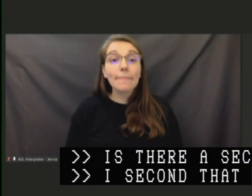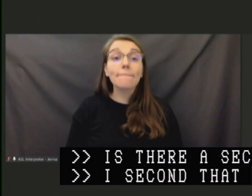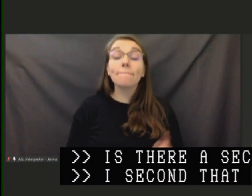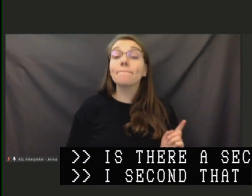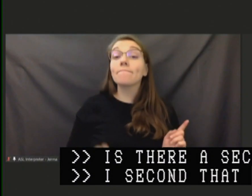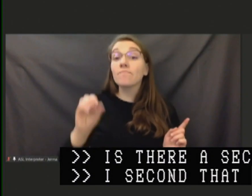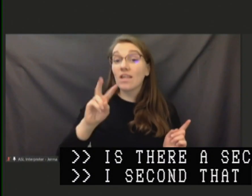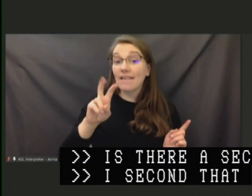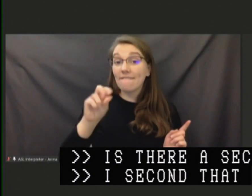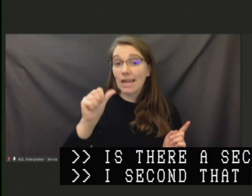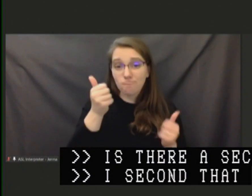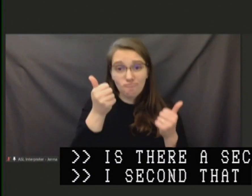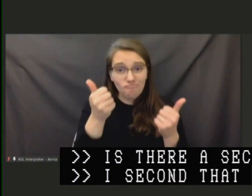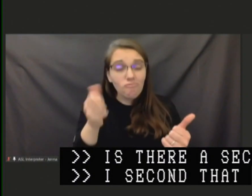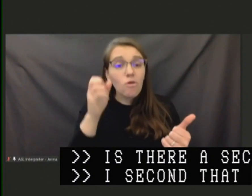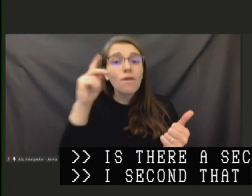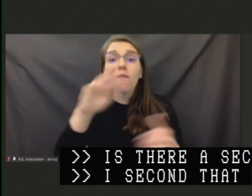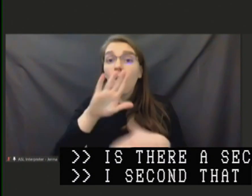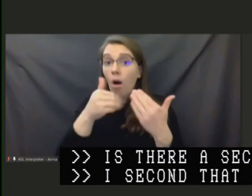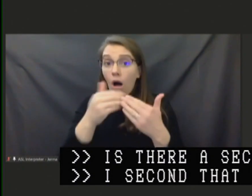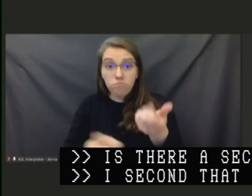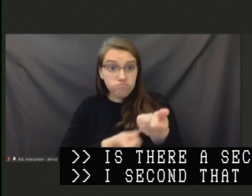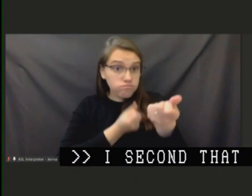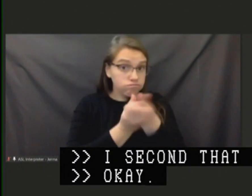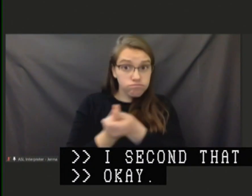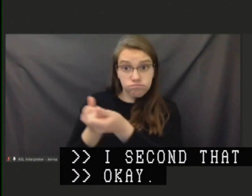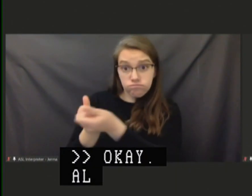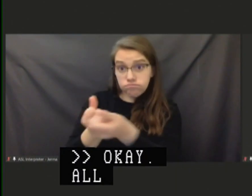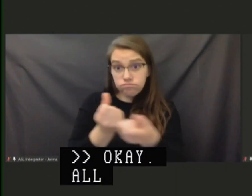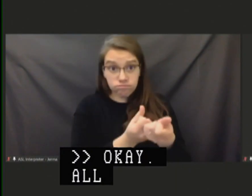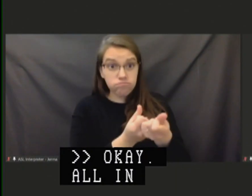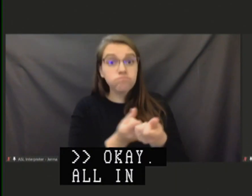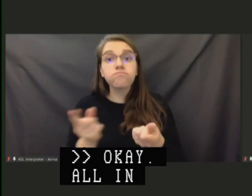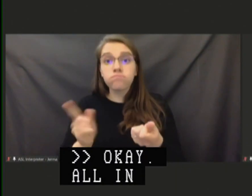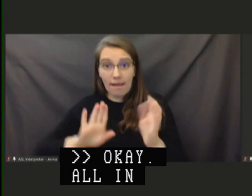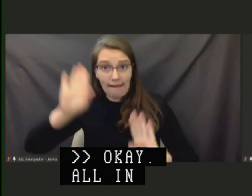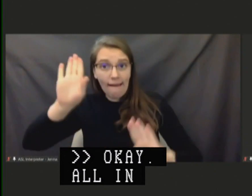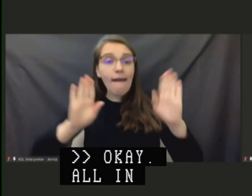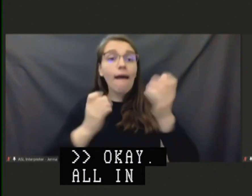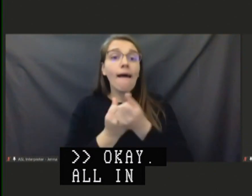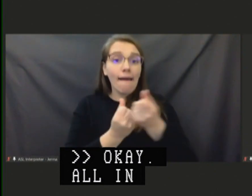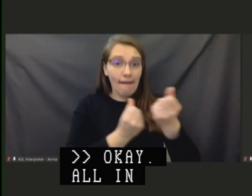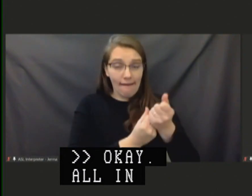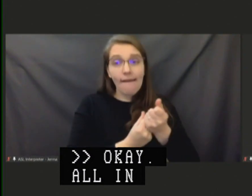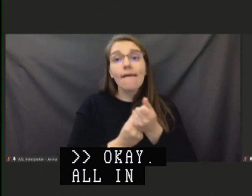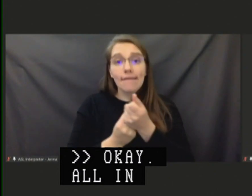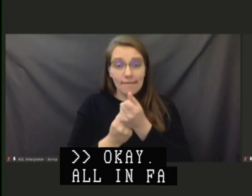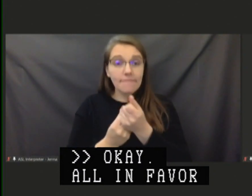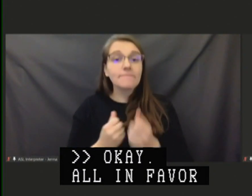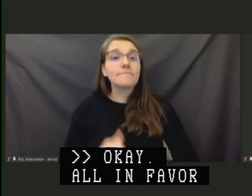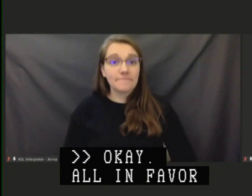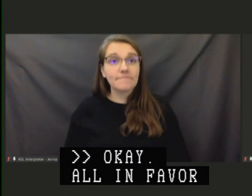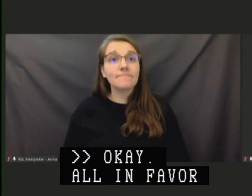Okay. All in favor? Aye. Aye. Aye.